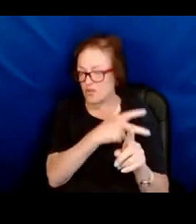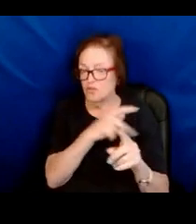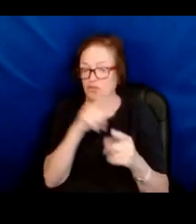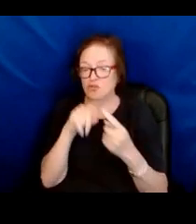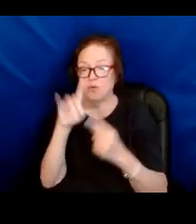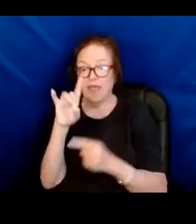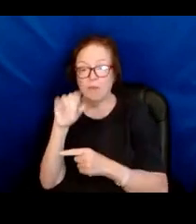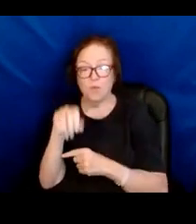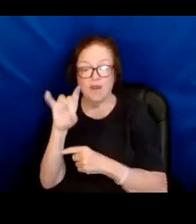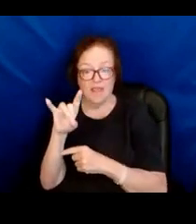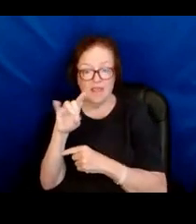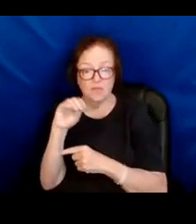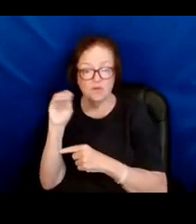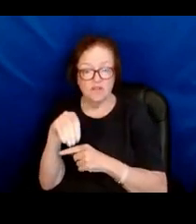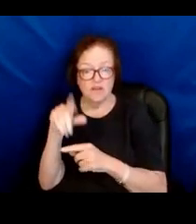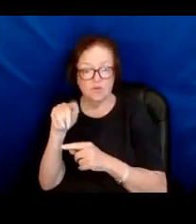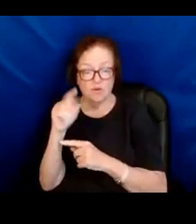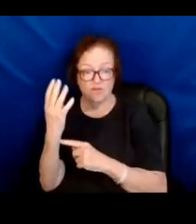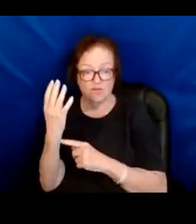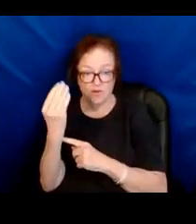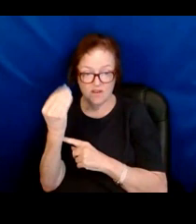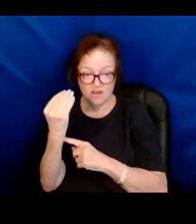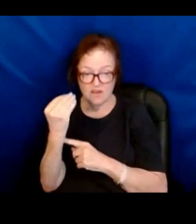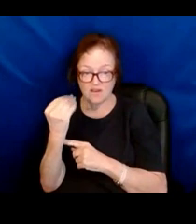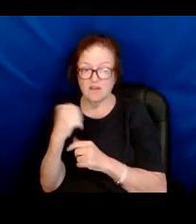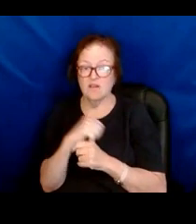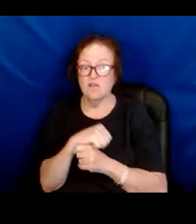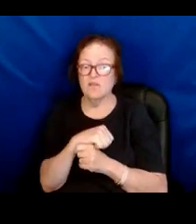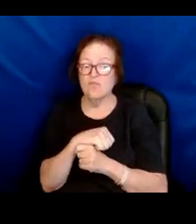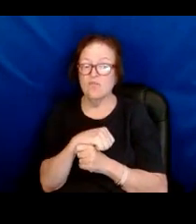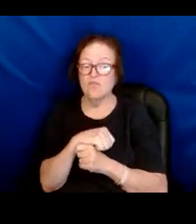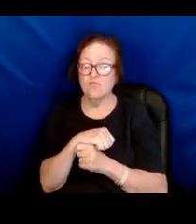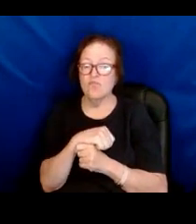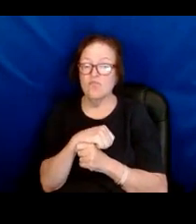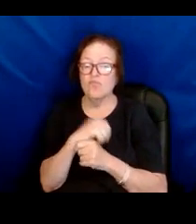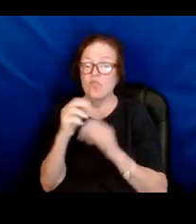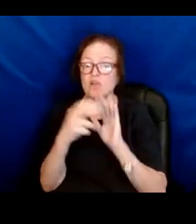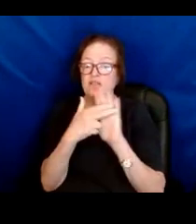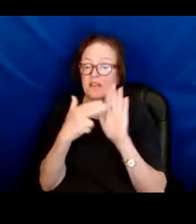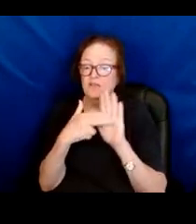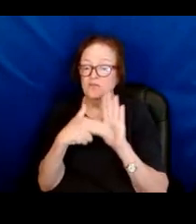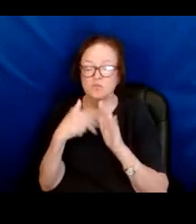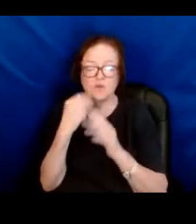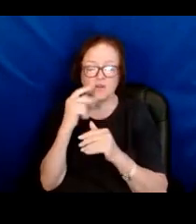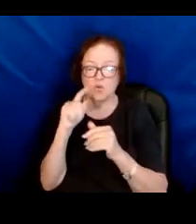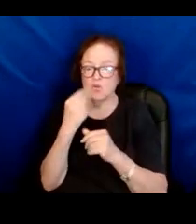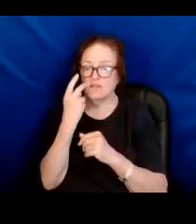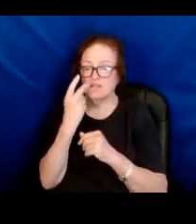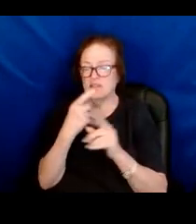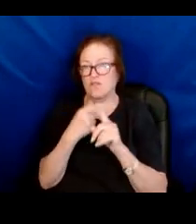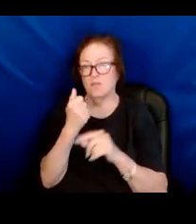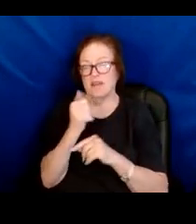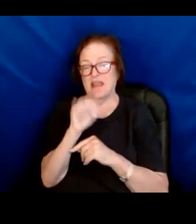8.8% in 2014. And as I said, for the diagnoses, we can only look at that from 1970